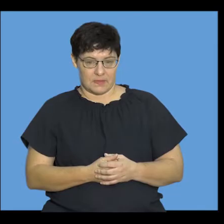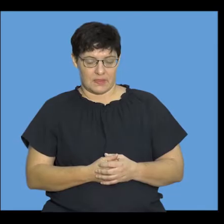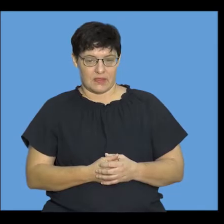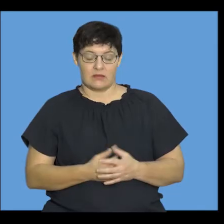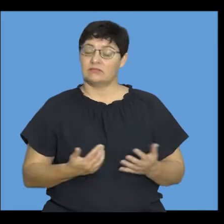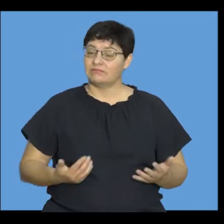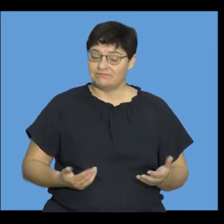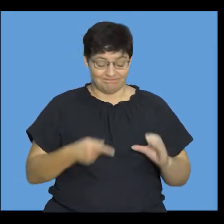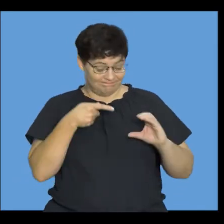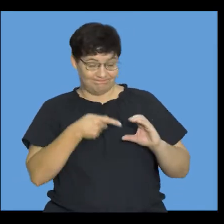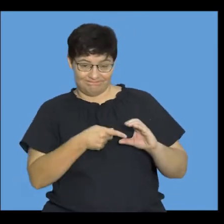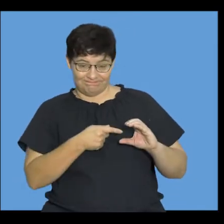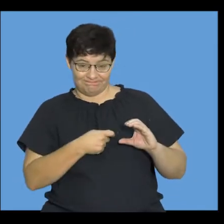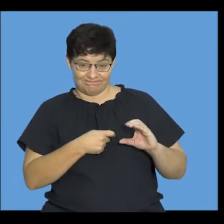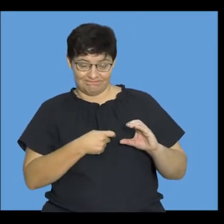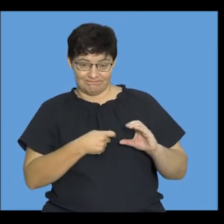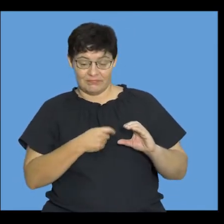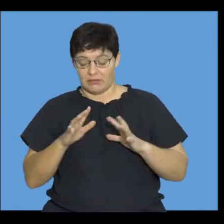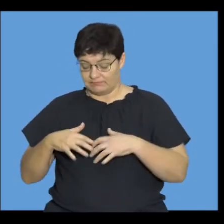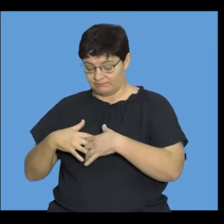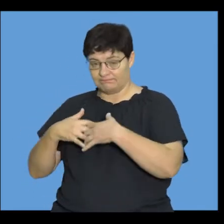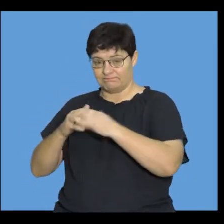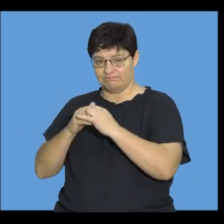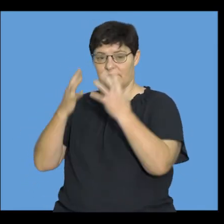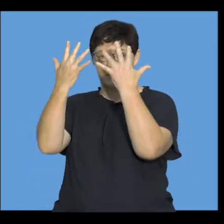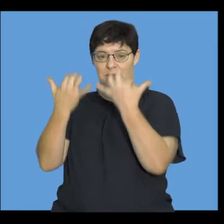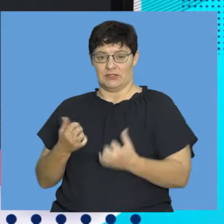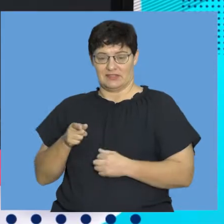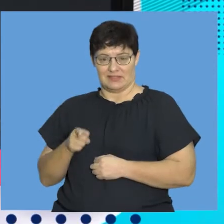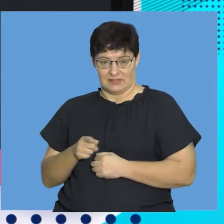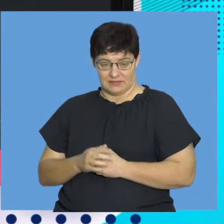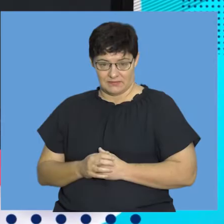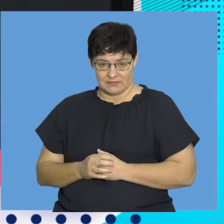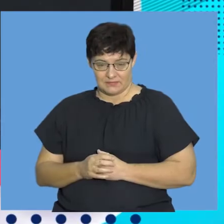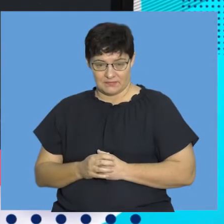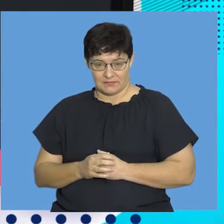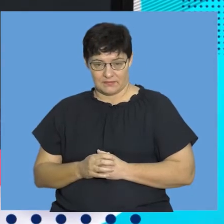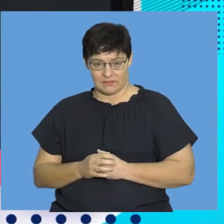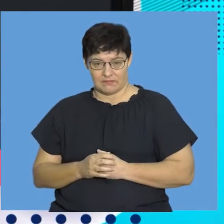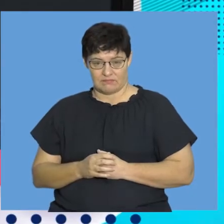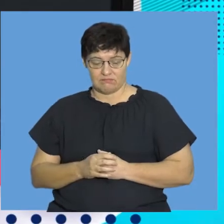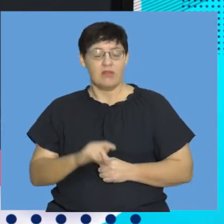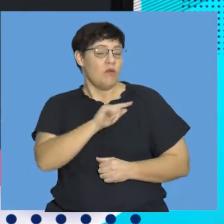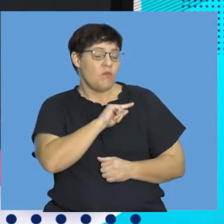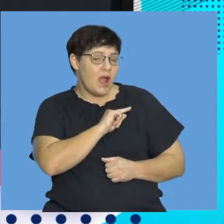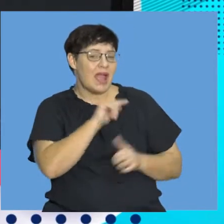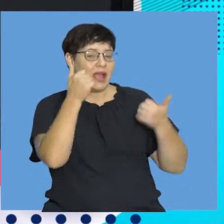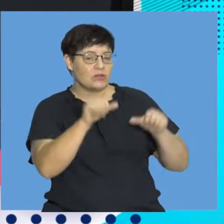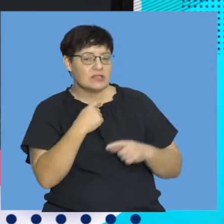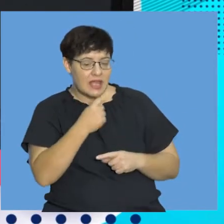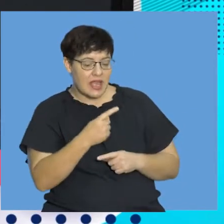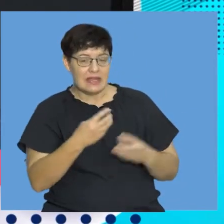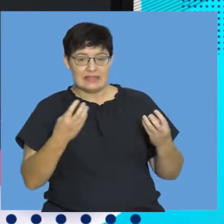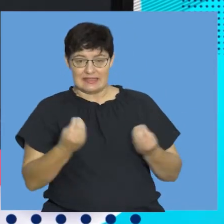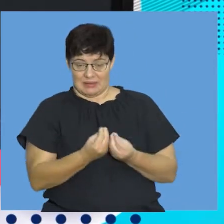that you have to draw a budget. Now, that is why we say in accounting that our